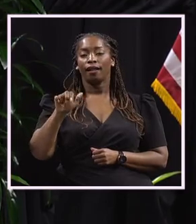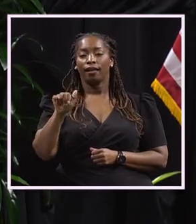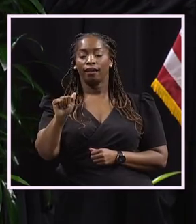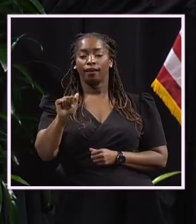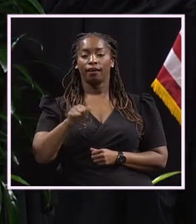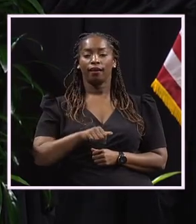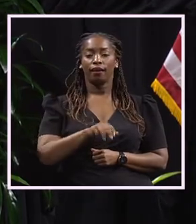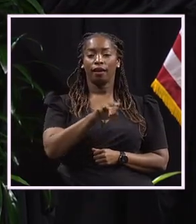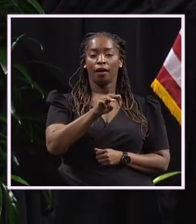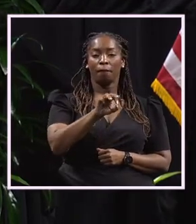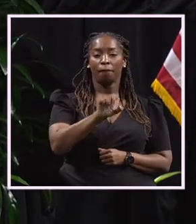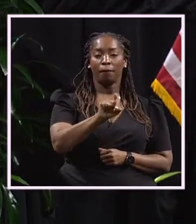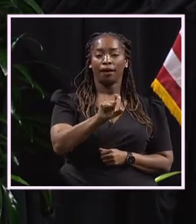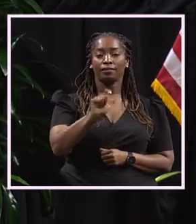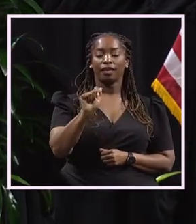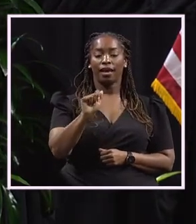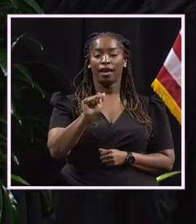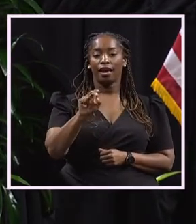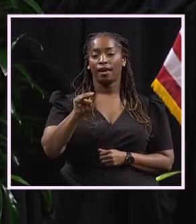Max A. Melchor.